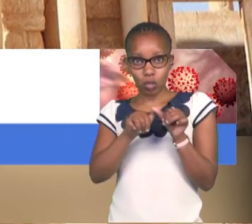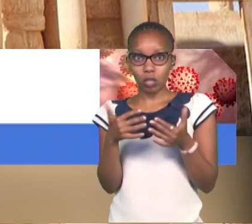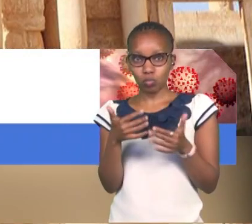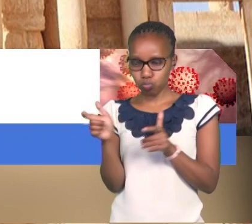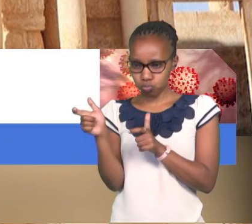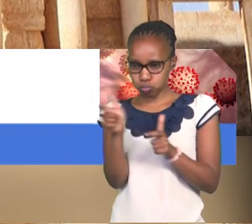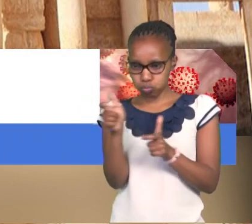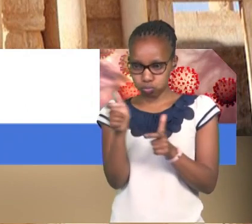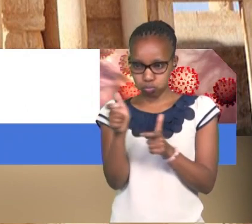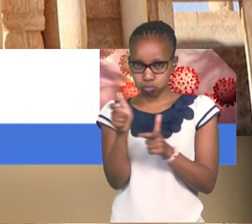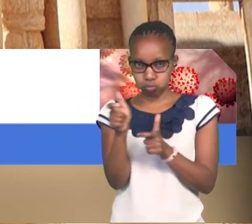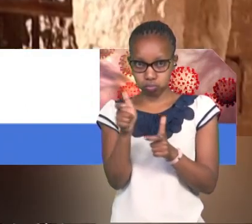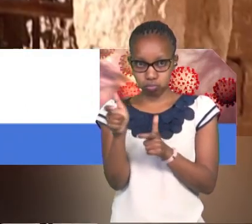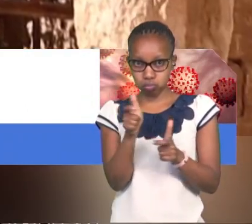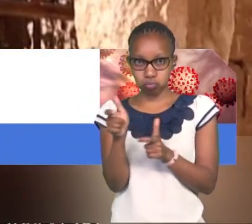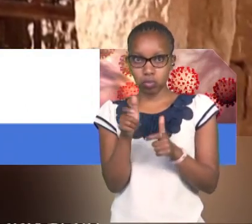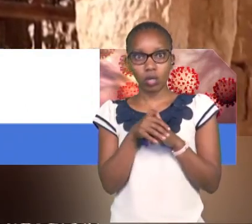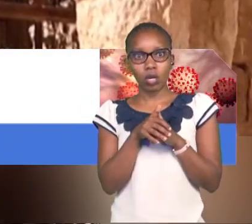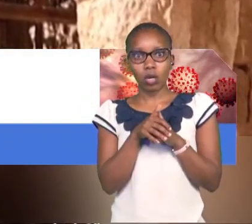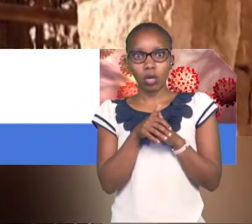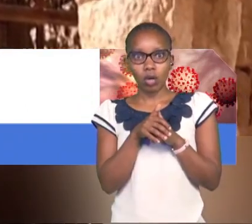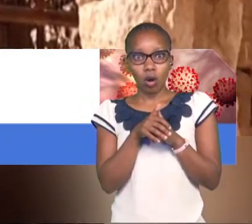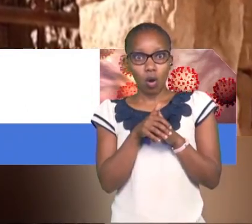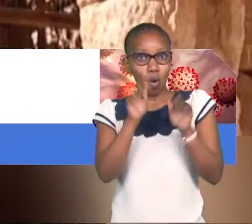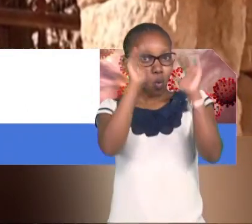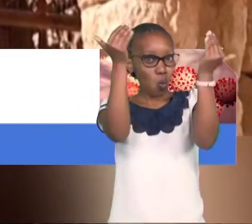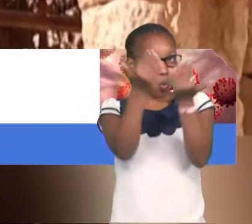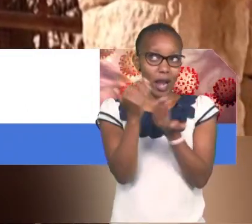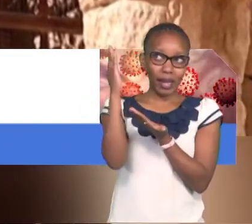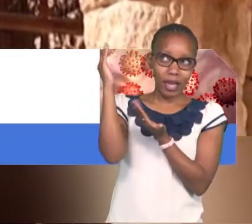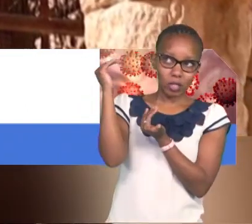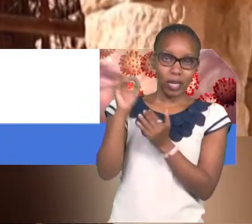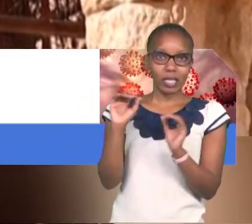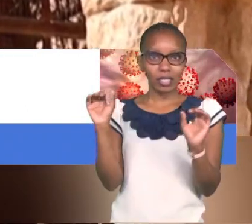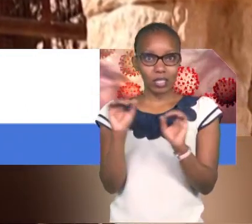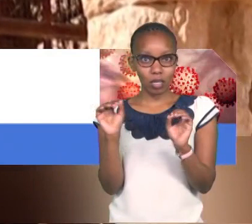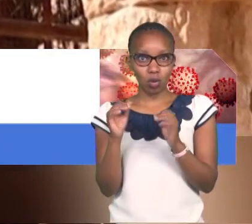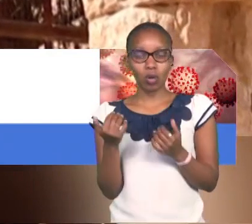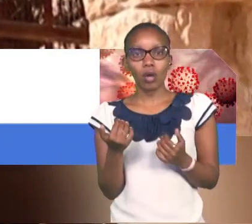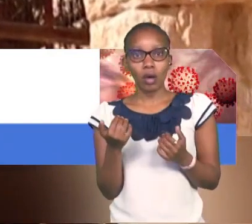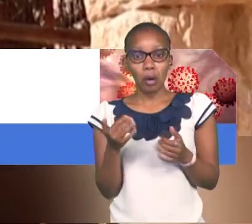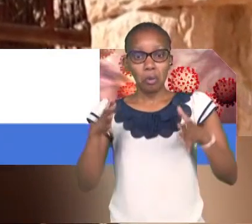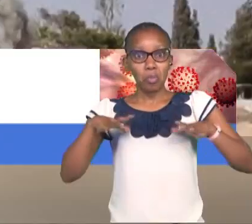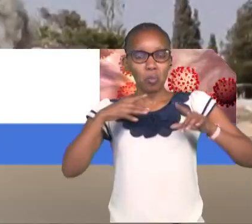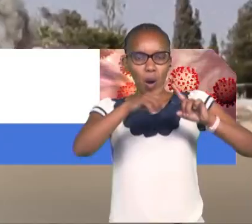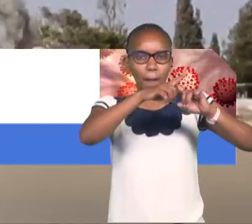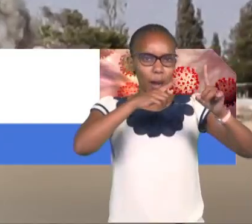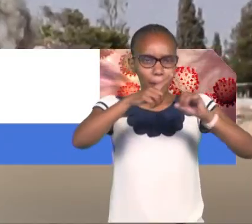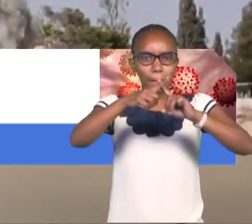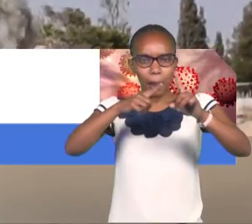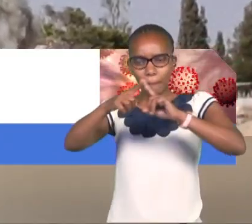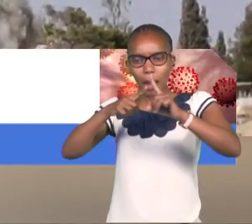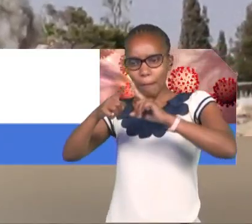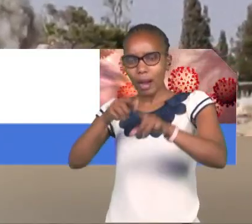gun-toting jihadists captured the world's imagination. The site became a stage for public execution and other gruesome crimes.